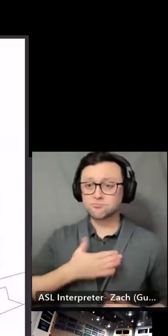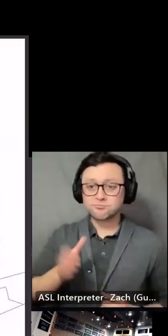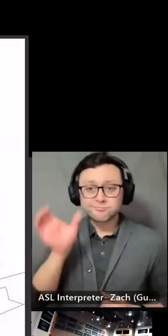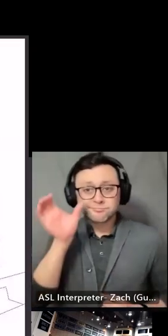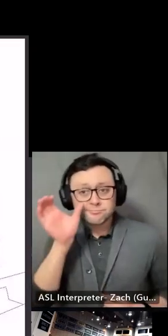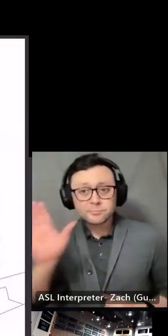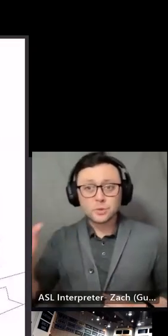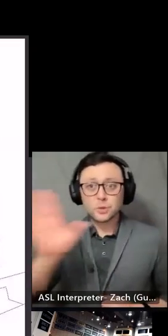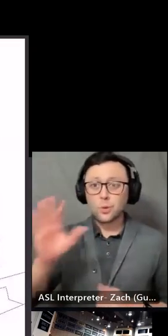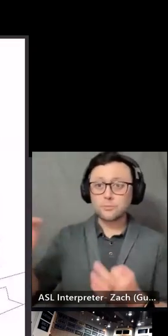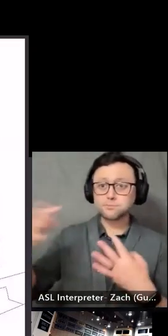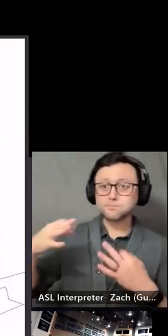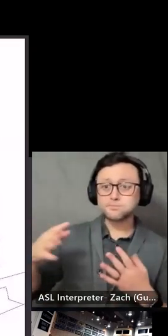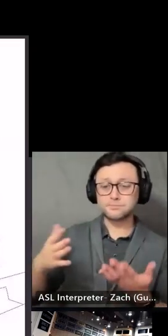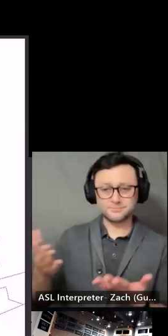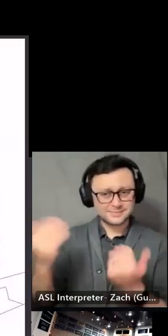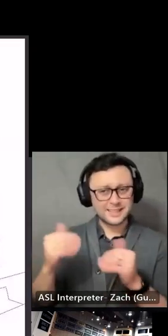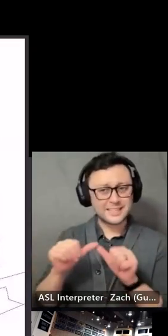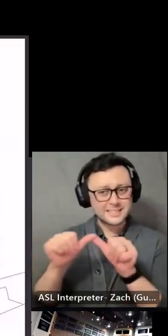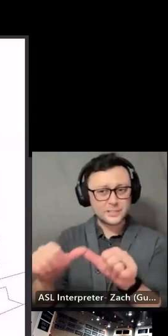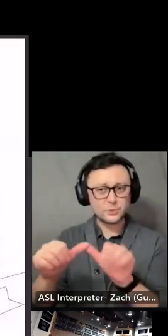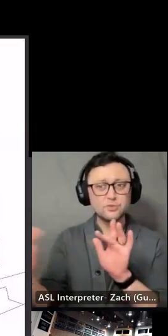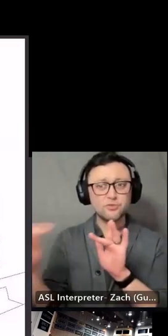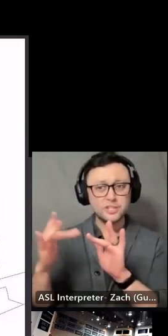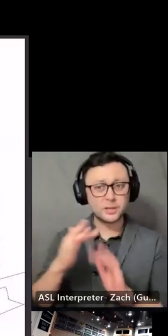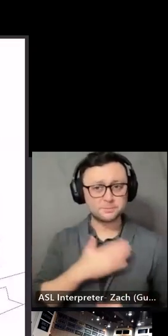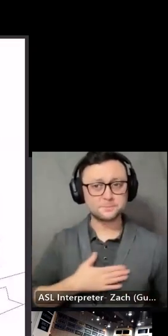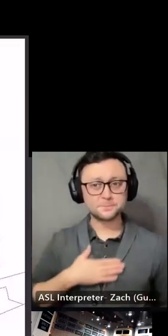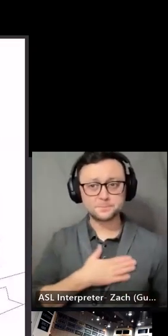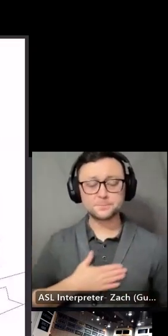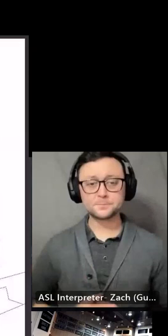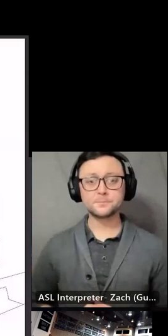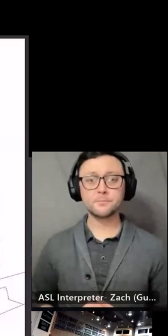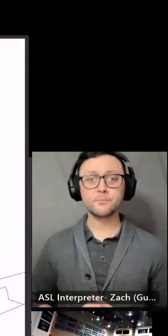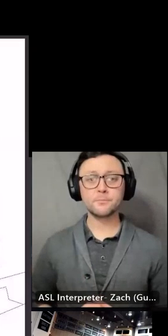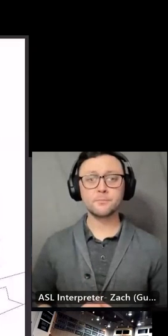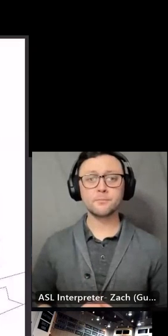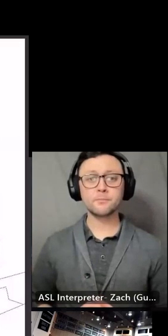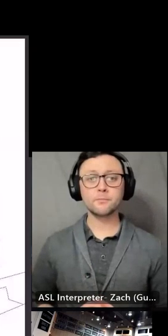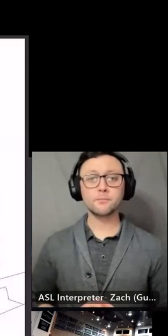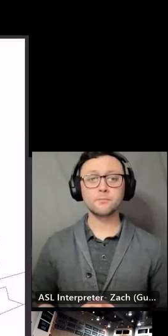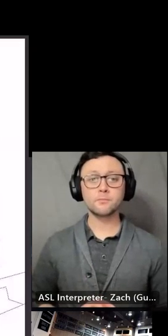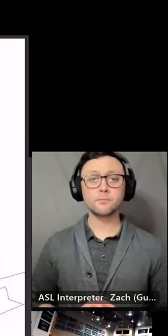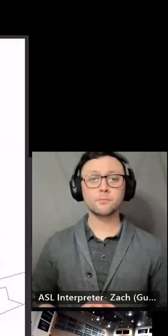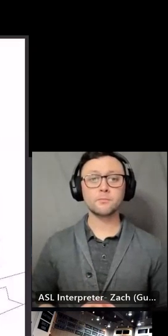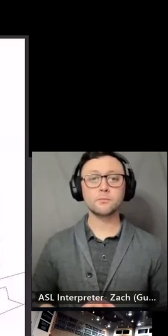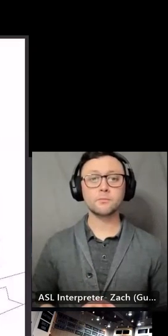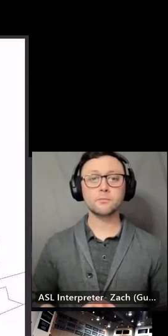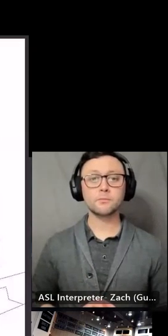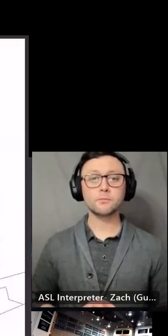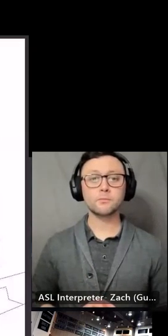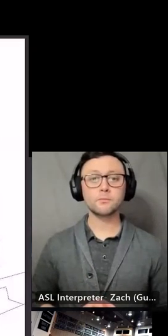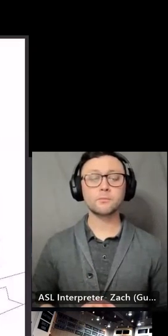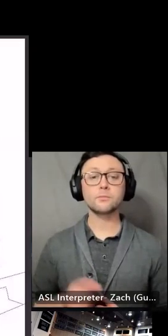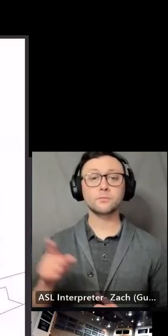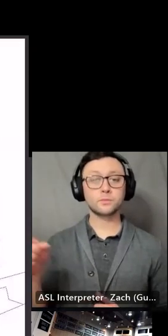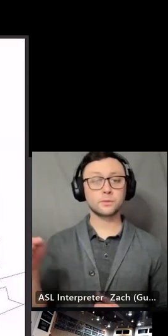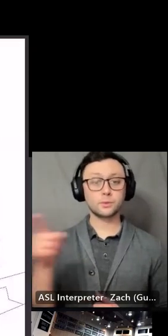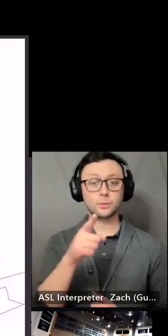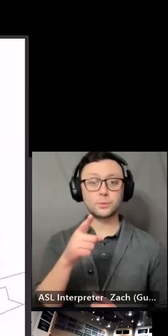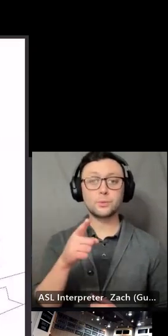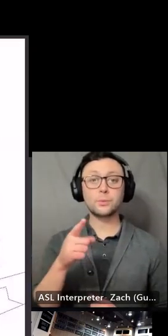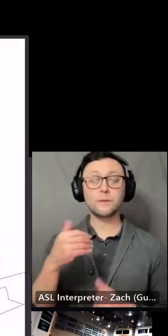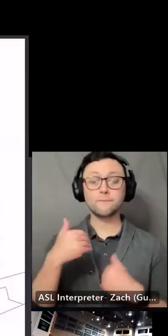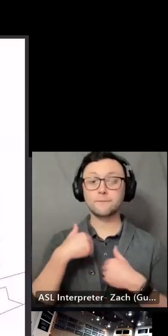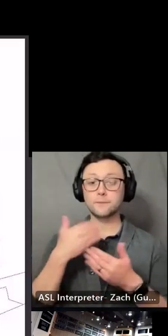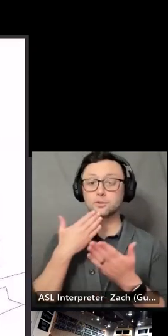please continue to reach out. I think you brought up Charles MGH as a good example